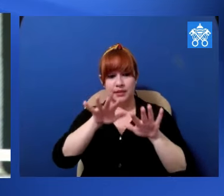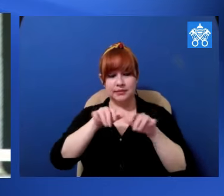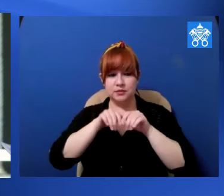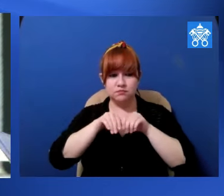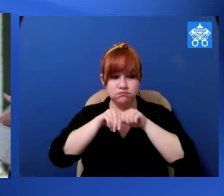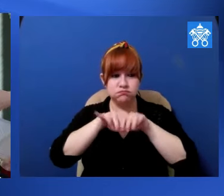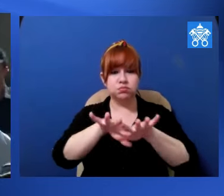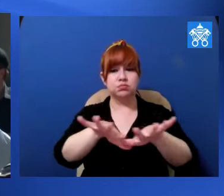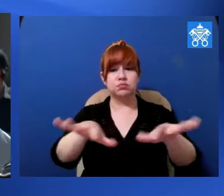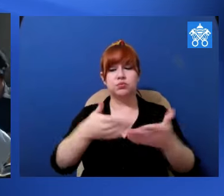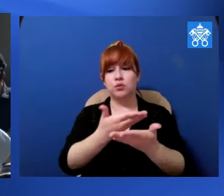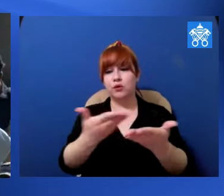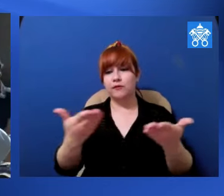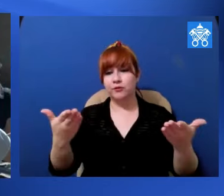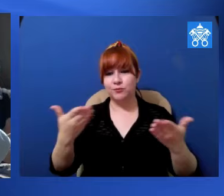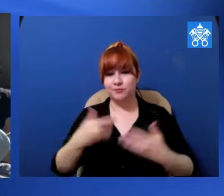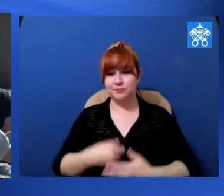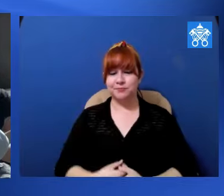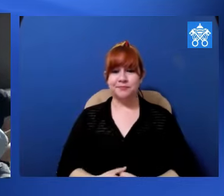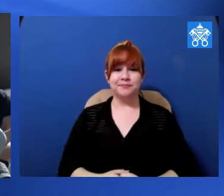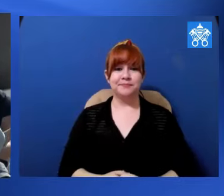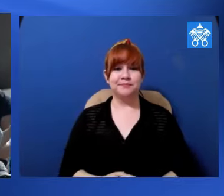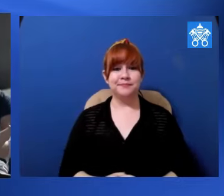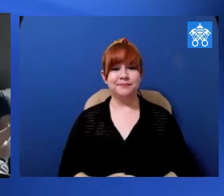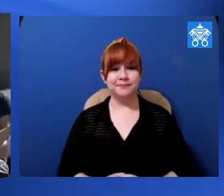And my blessing to all of you.